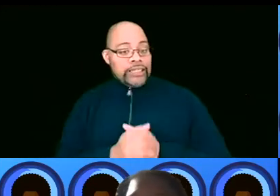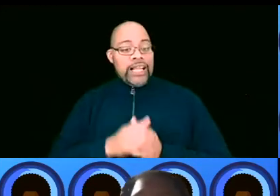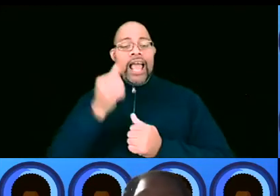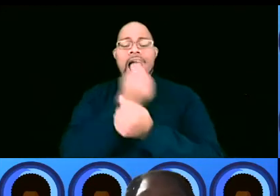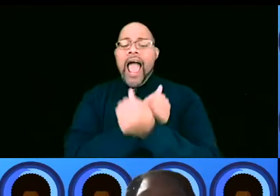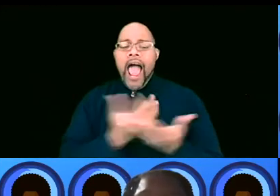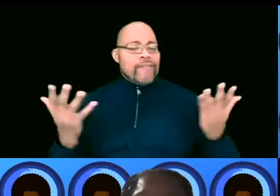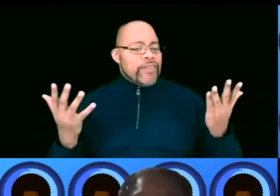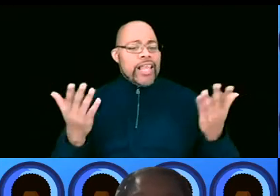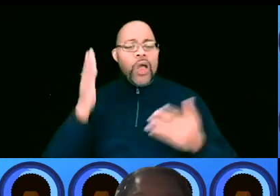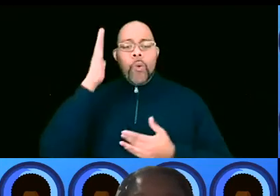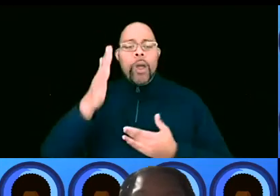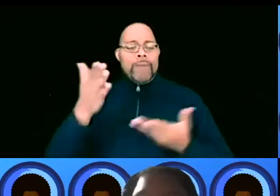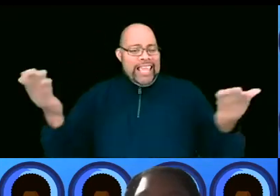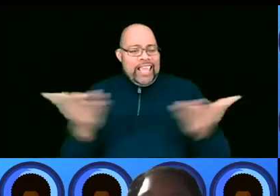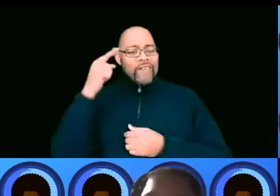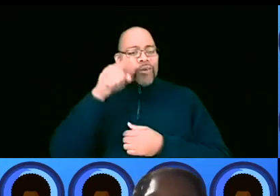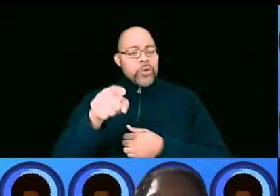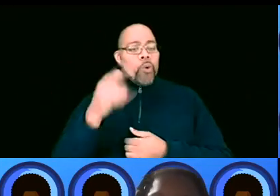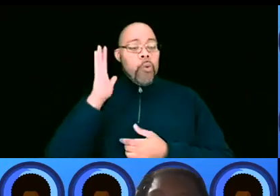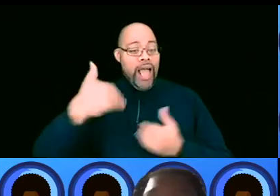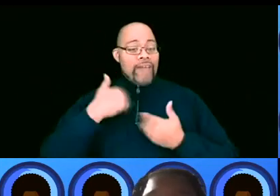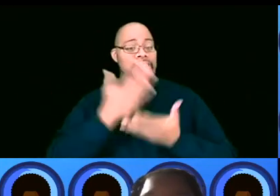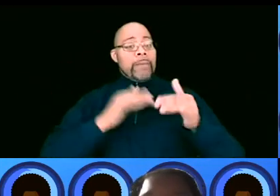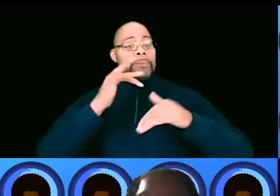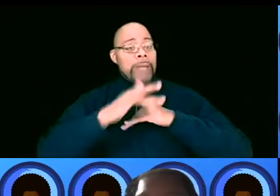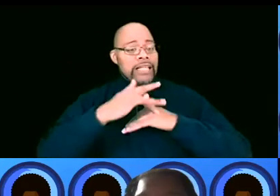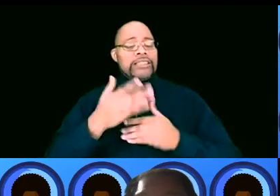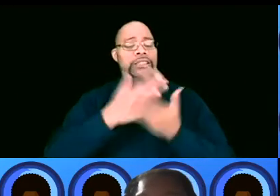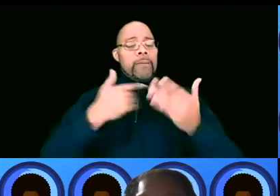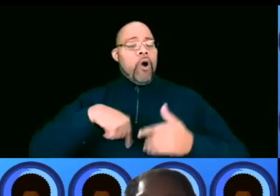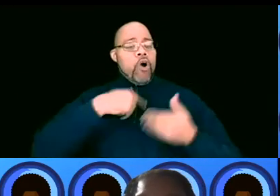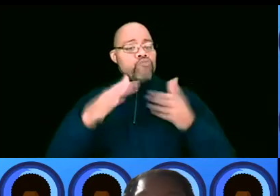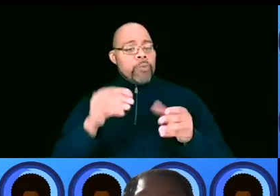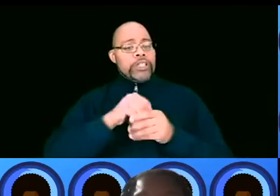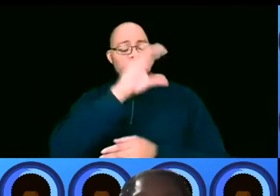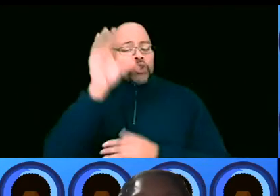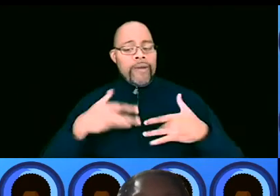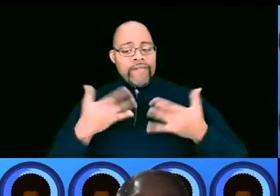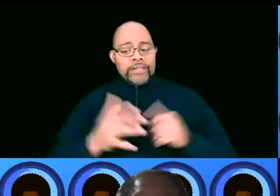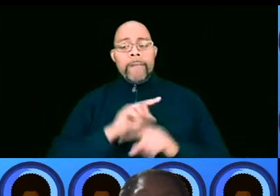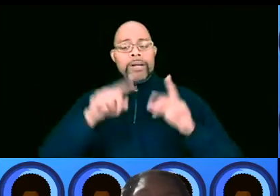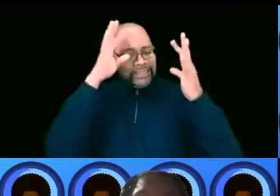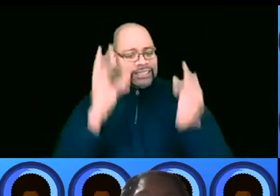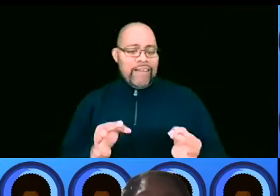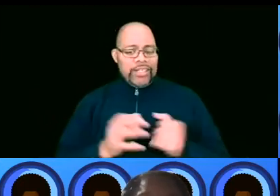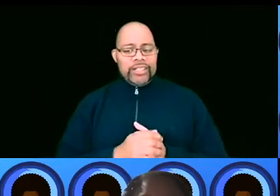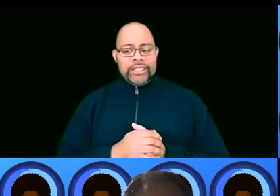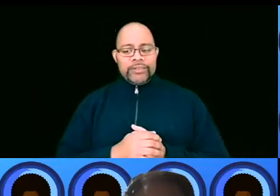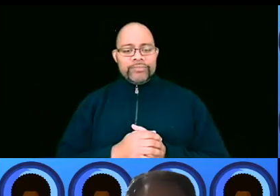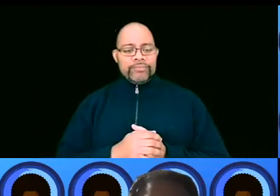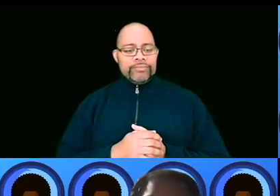Science. Everything will be right here for you. We will have some space in some of our rooms in the Zoom event, but